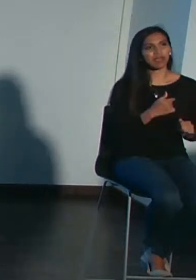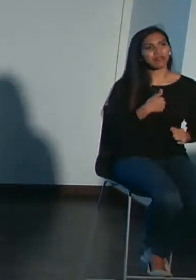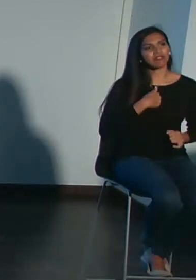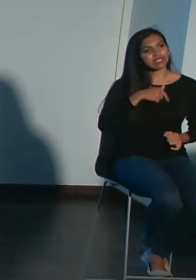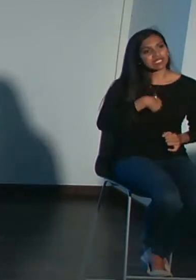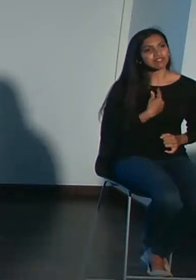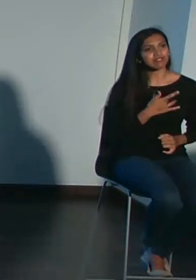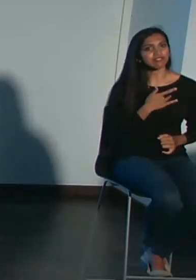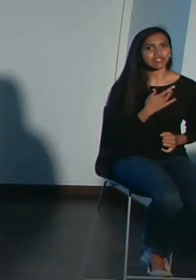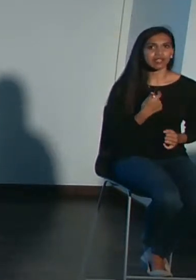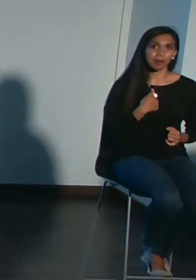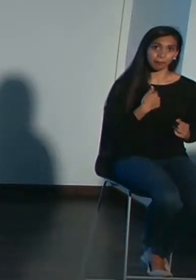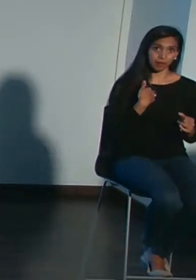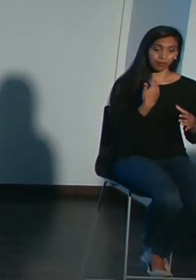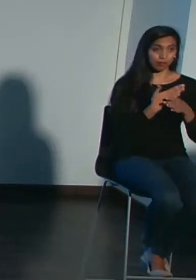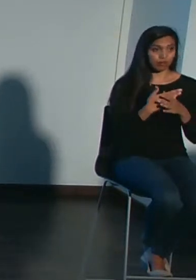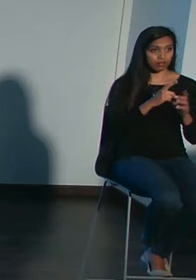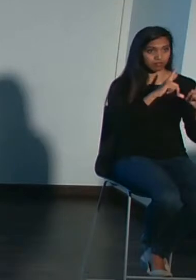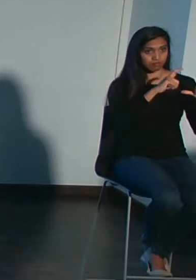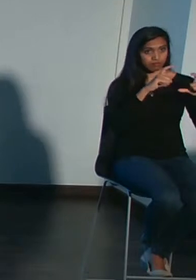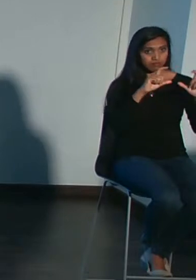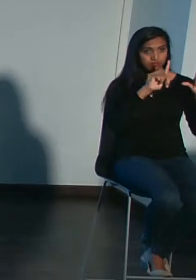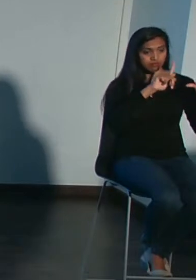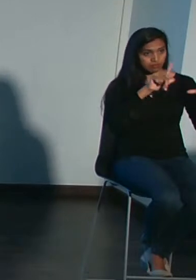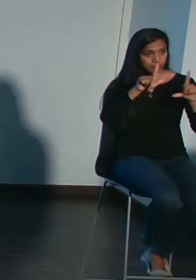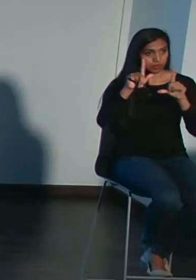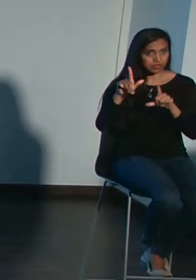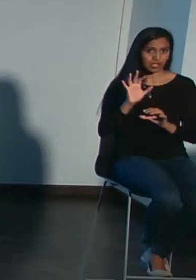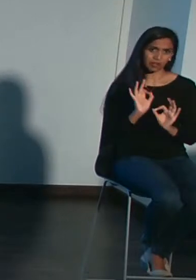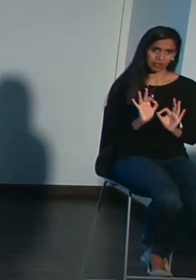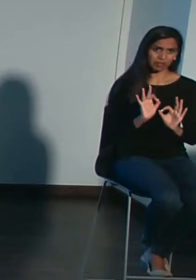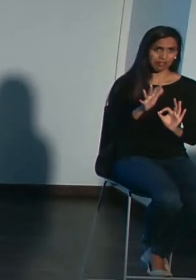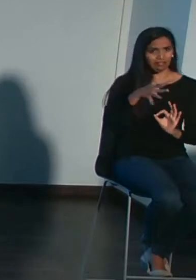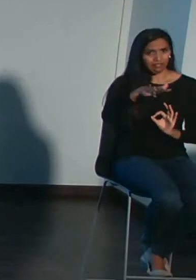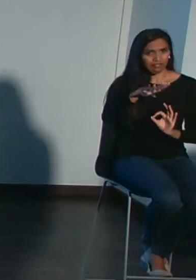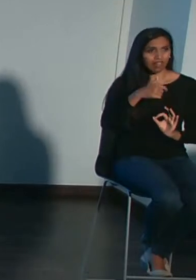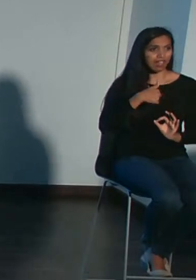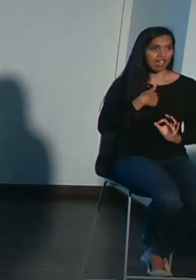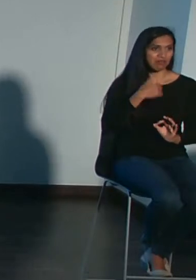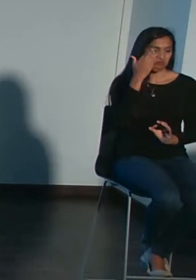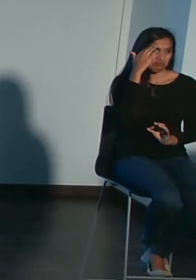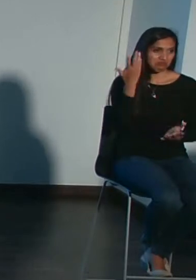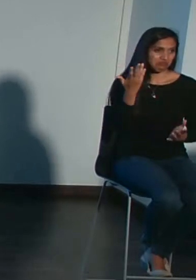sure about the work. Like because somewhere it is one thing to say, okay, like